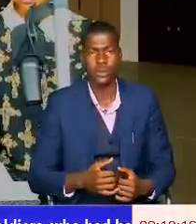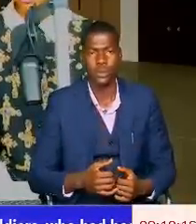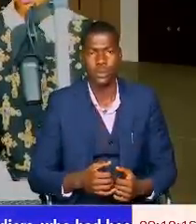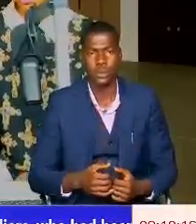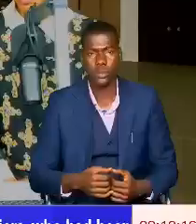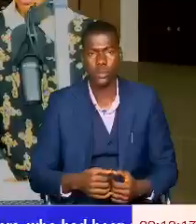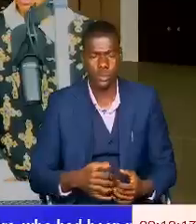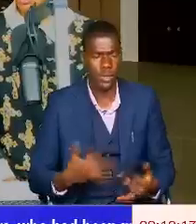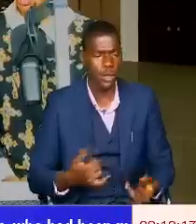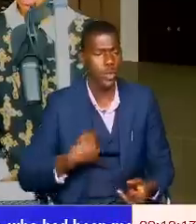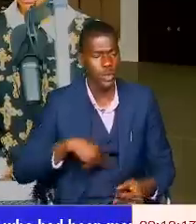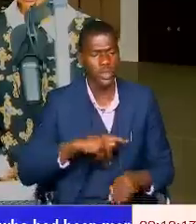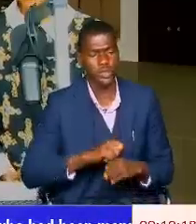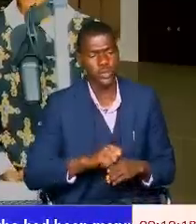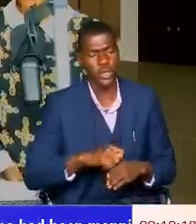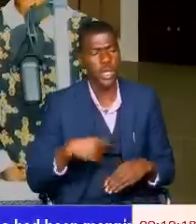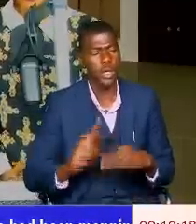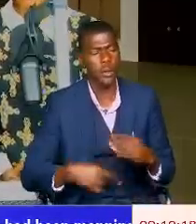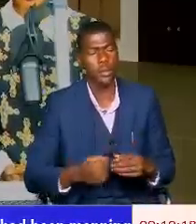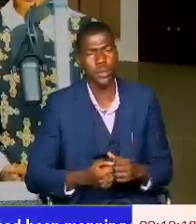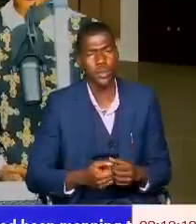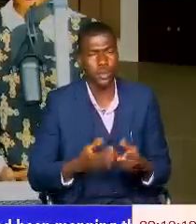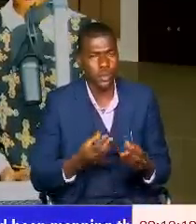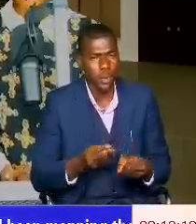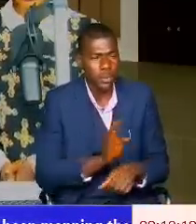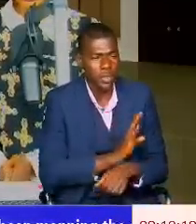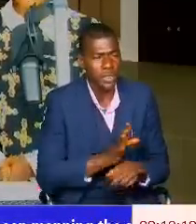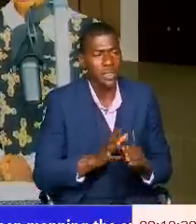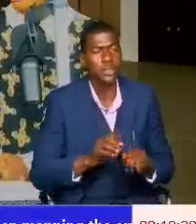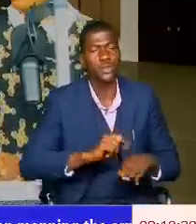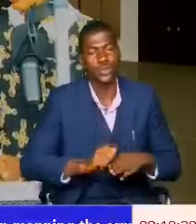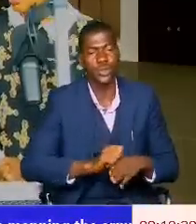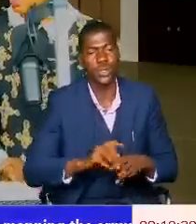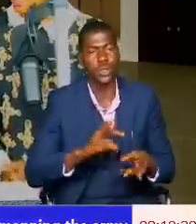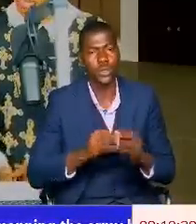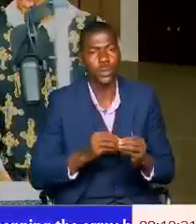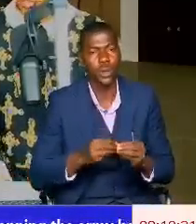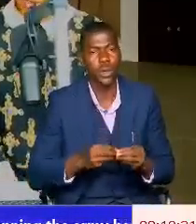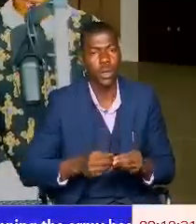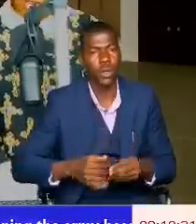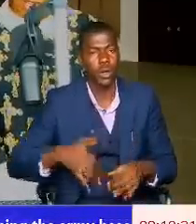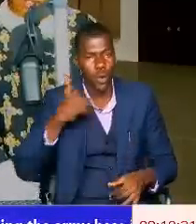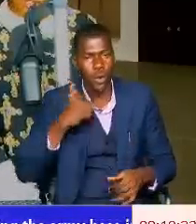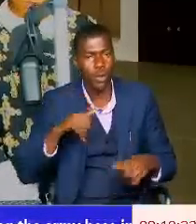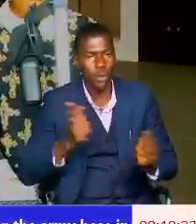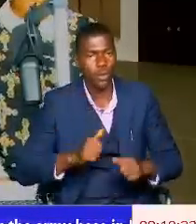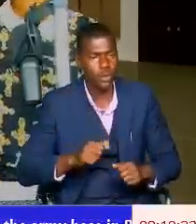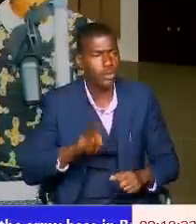micro and small business training. The phone number to call to take advantage of the training now